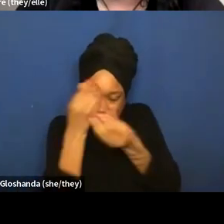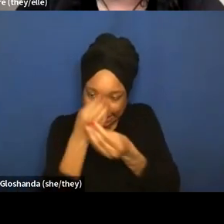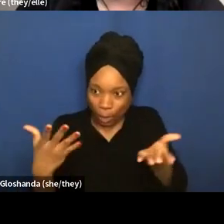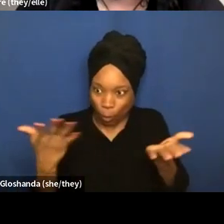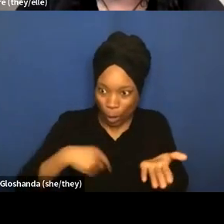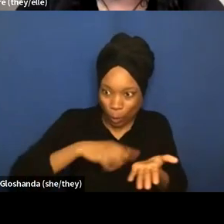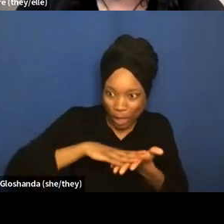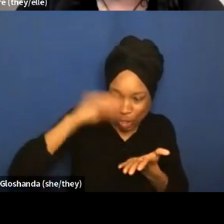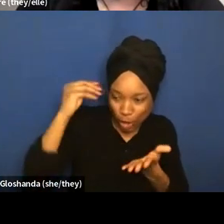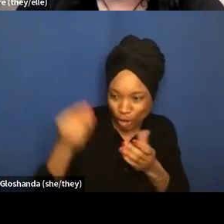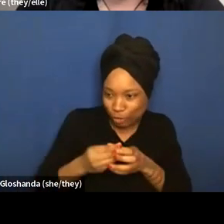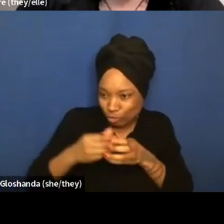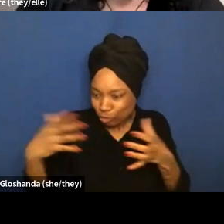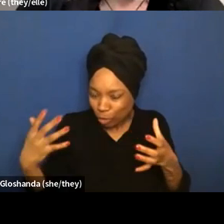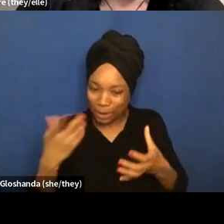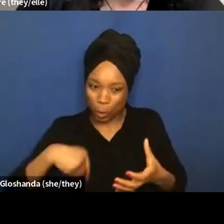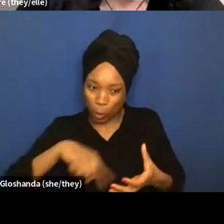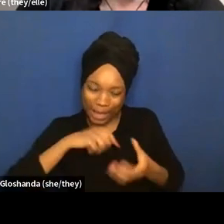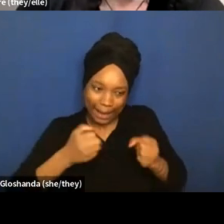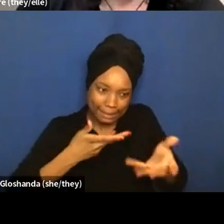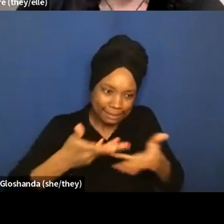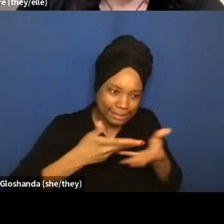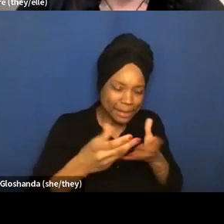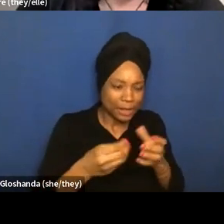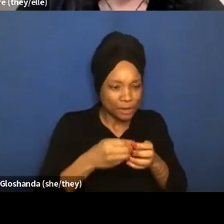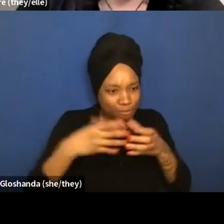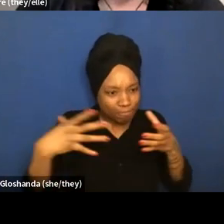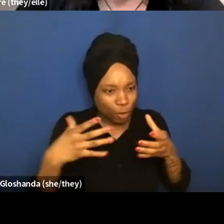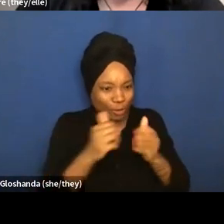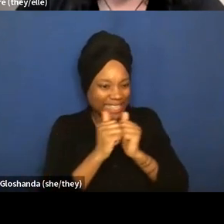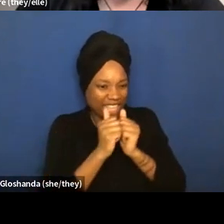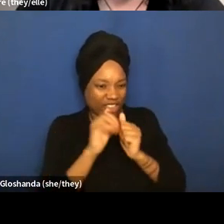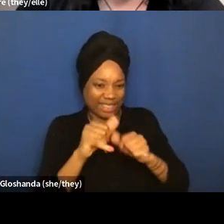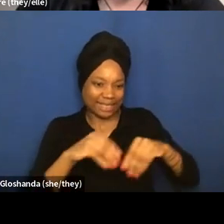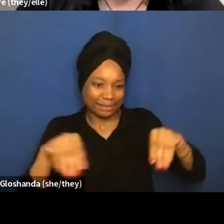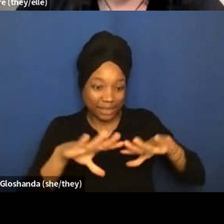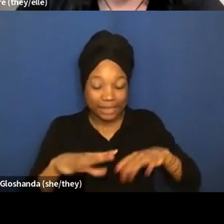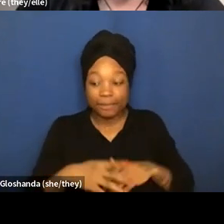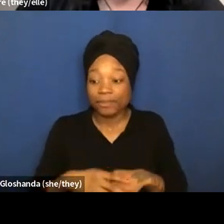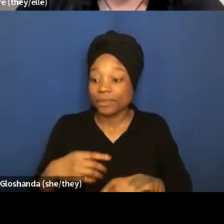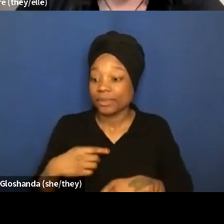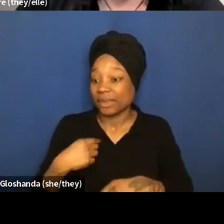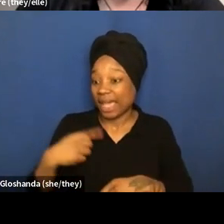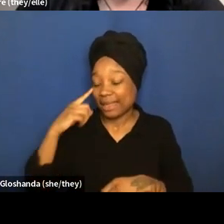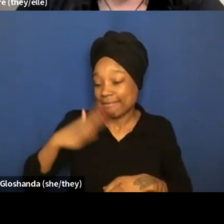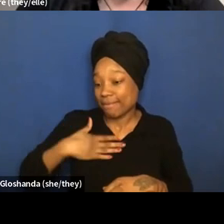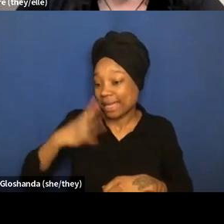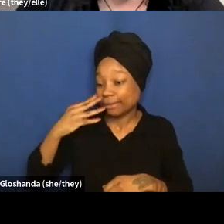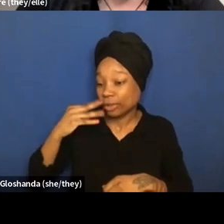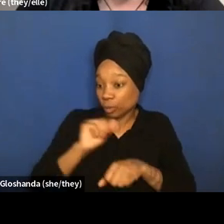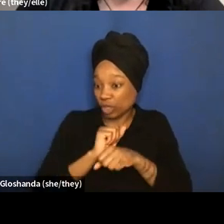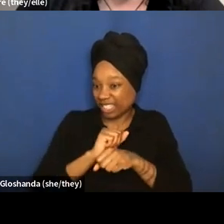you know, grow together in those spaces. And so I think that I think the spaces in my experience working in Black